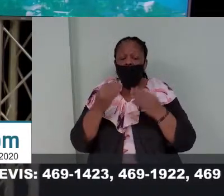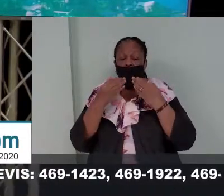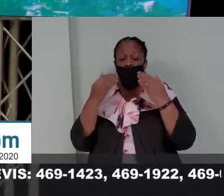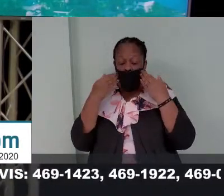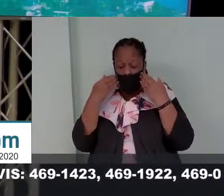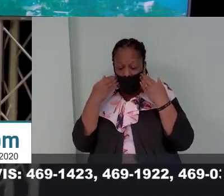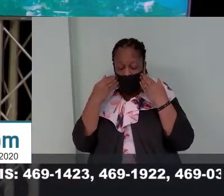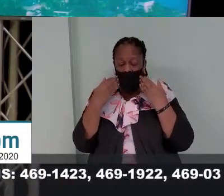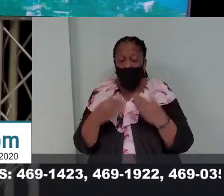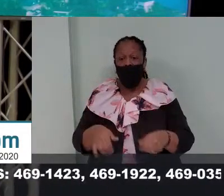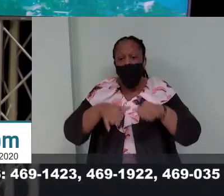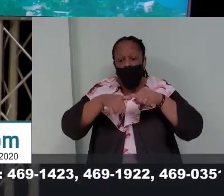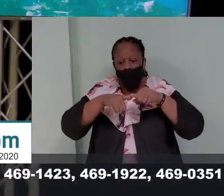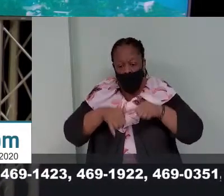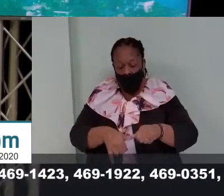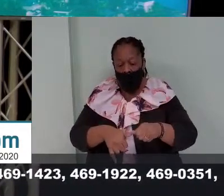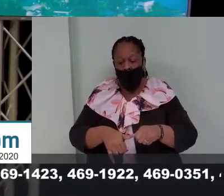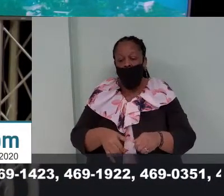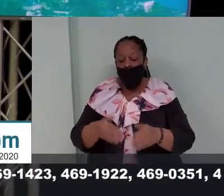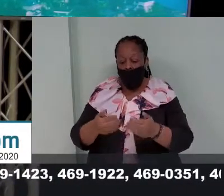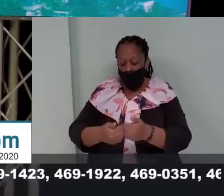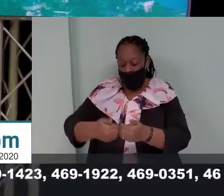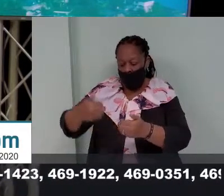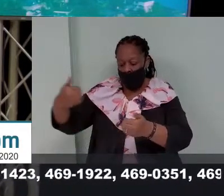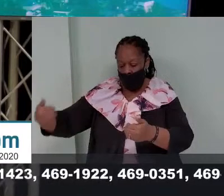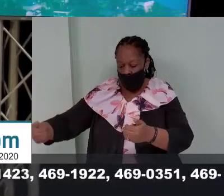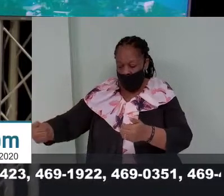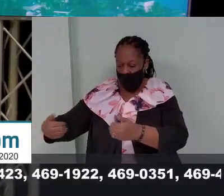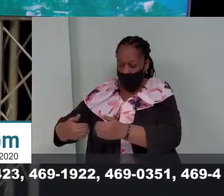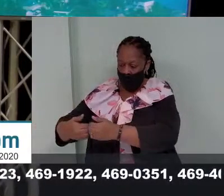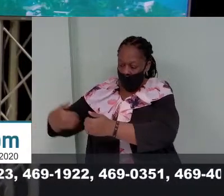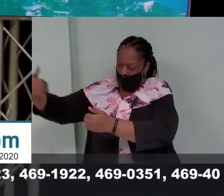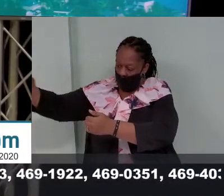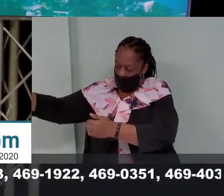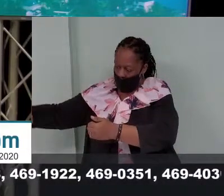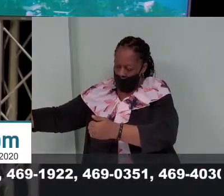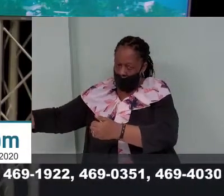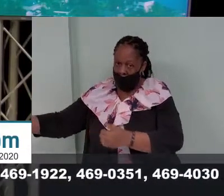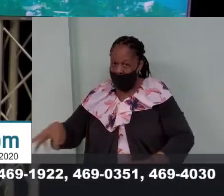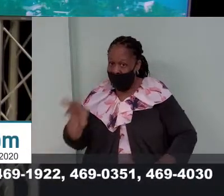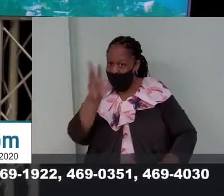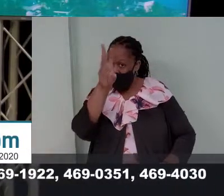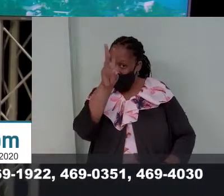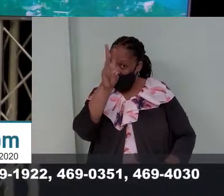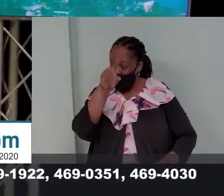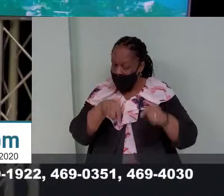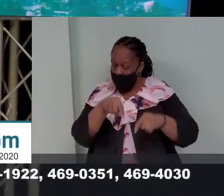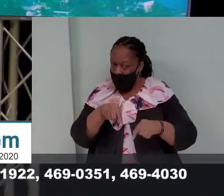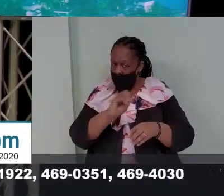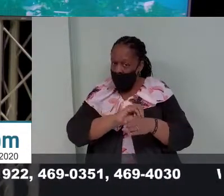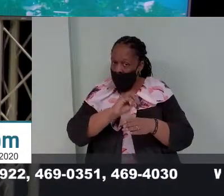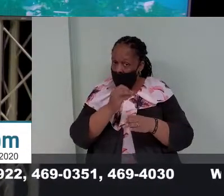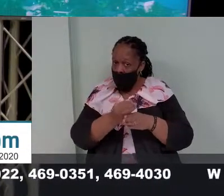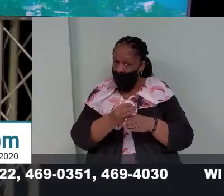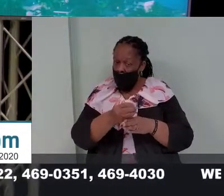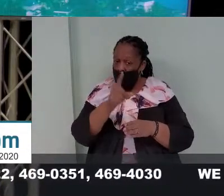the protocols as outlined in the regulation. These are very critical for us to remain